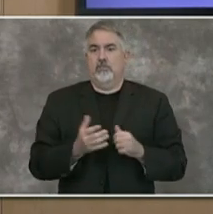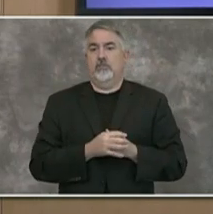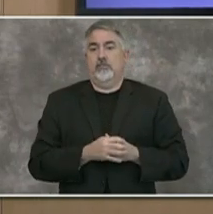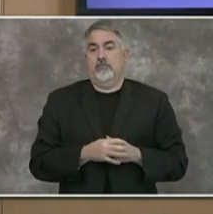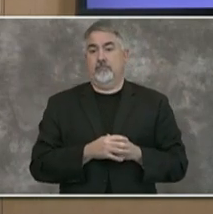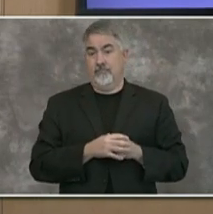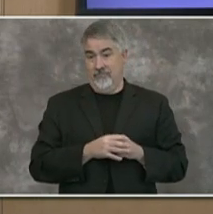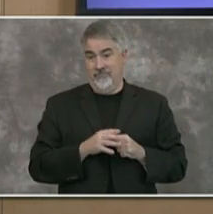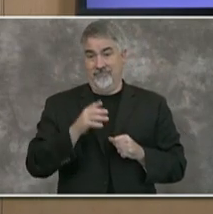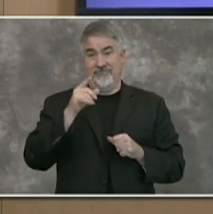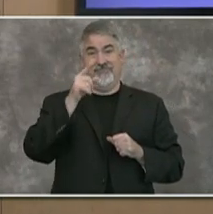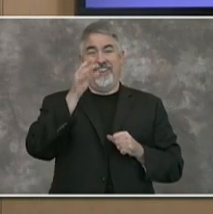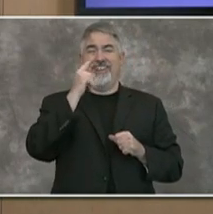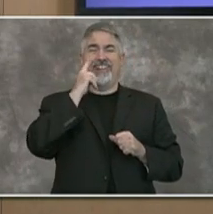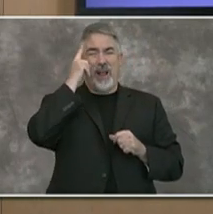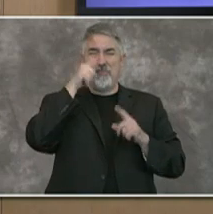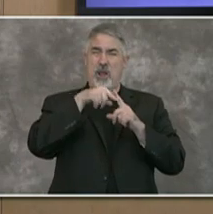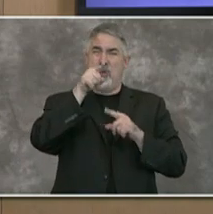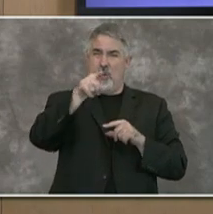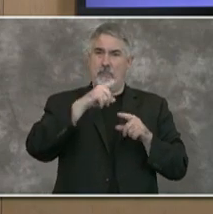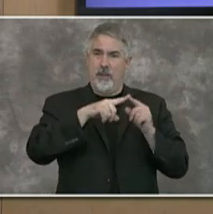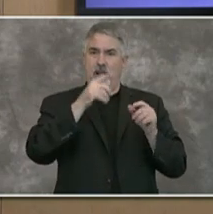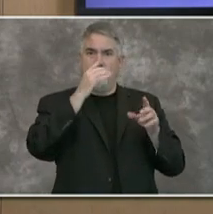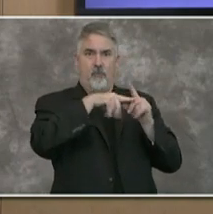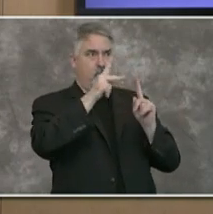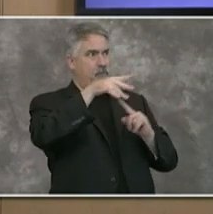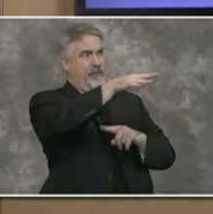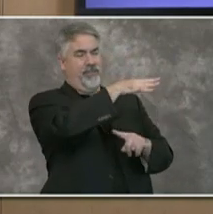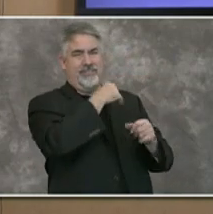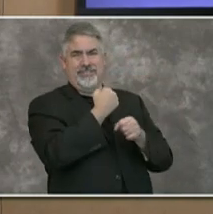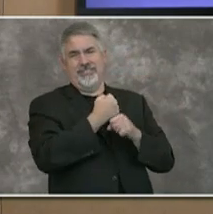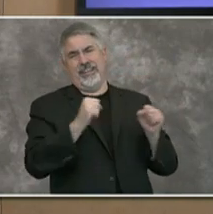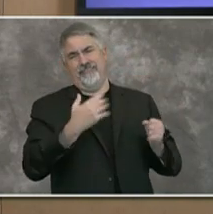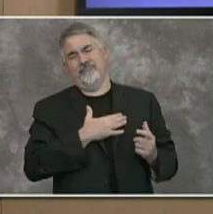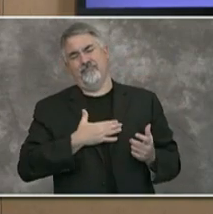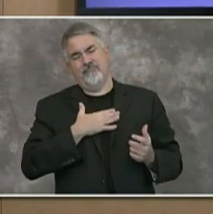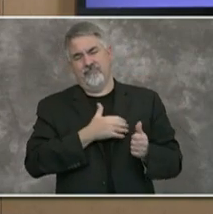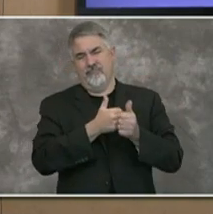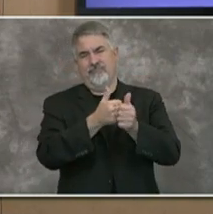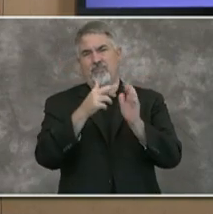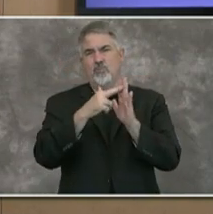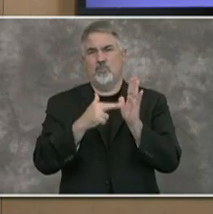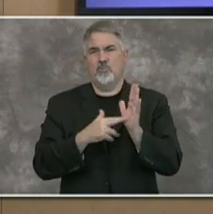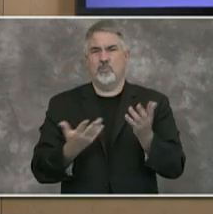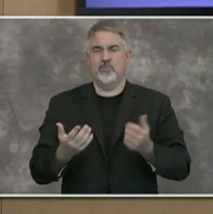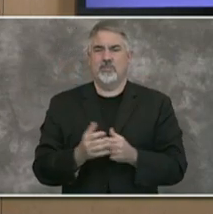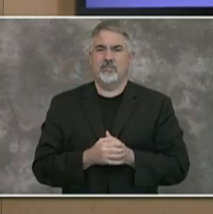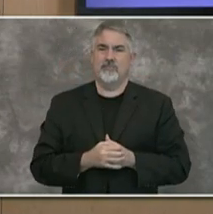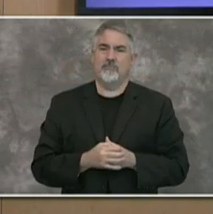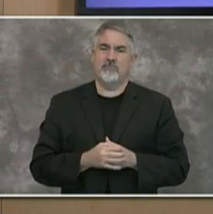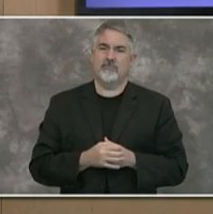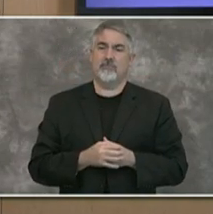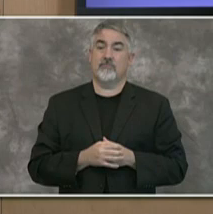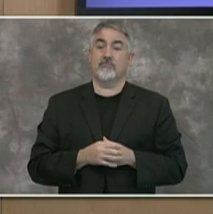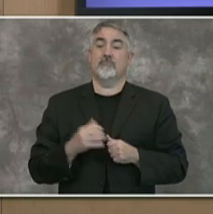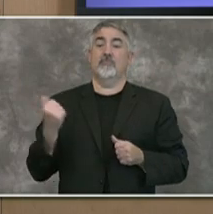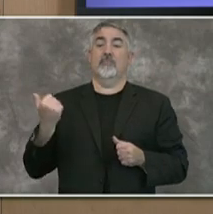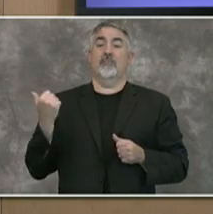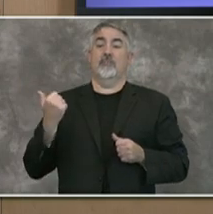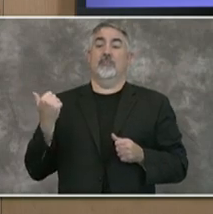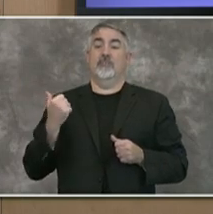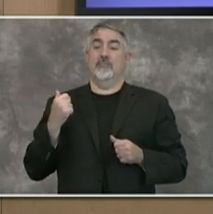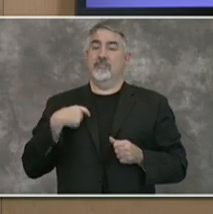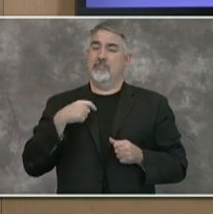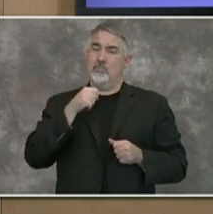protect yourself, but they're going to protect others. And so I would caution us to say that we really shouldn't need